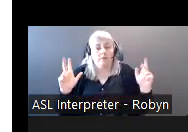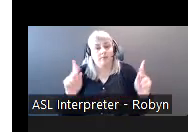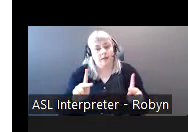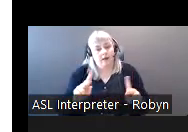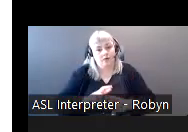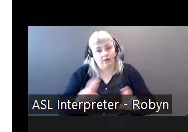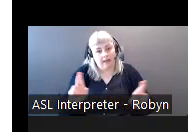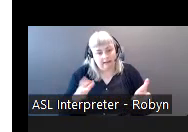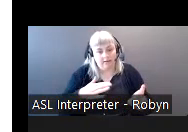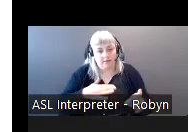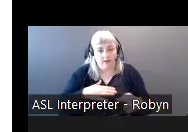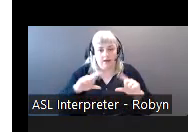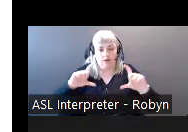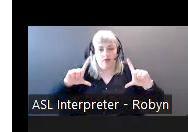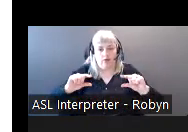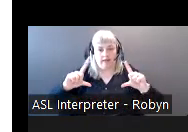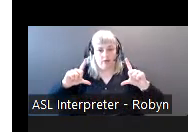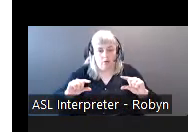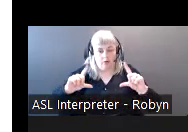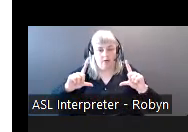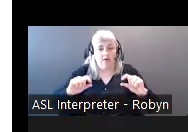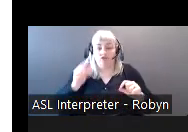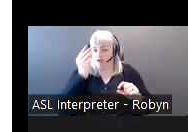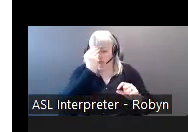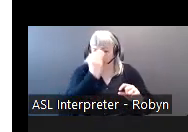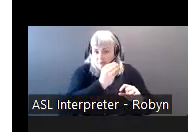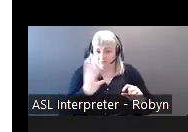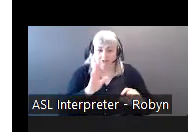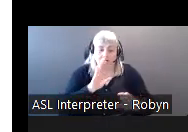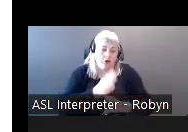my window. And just FYI, my daughter is okay.